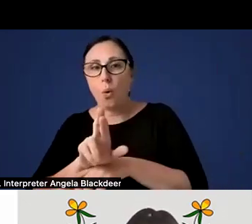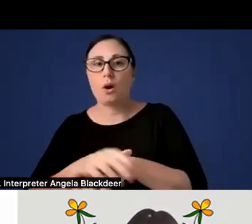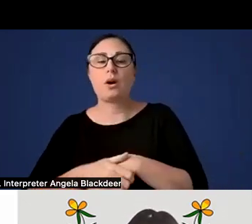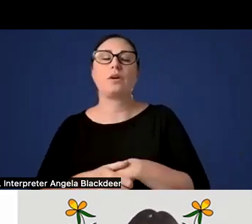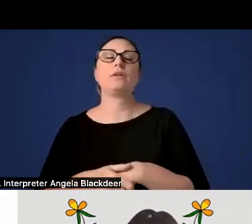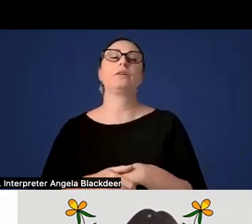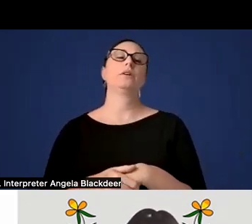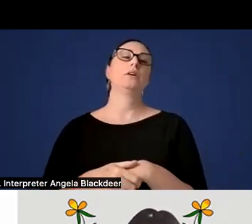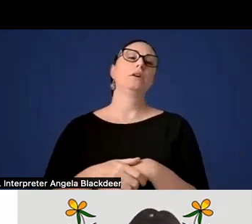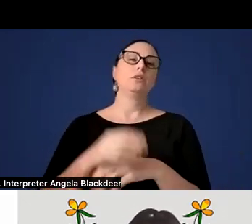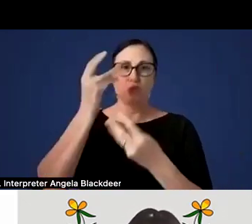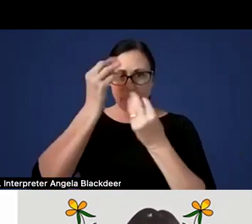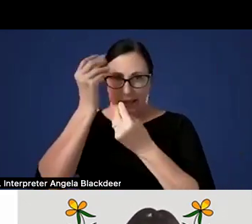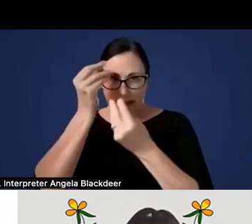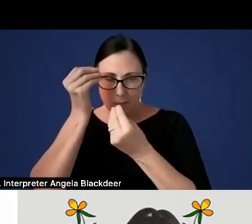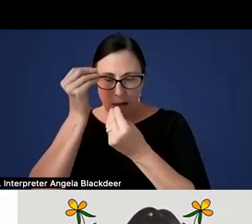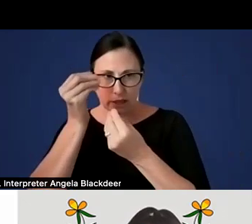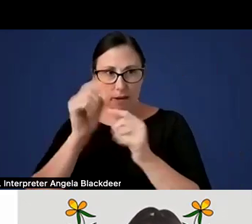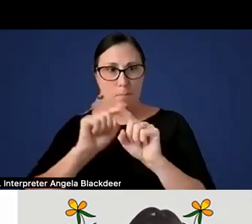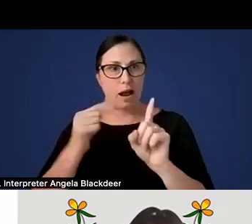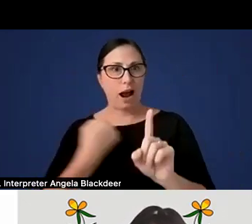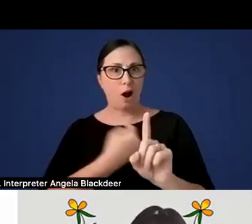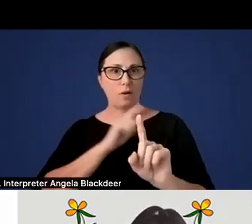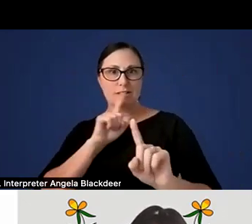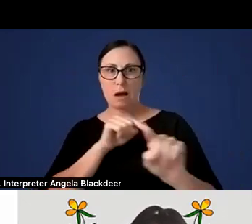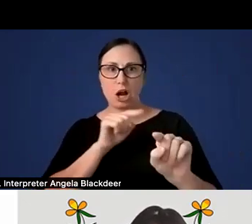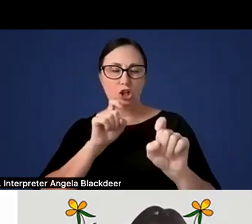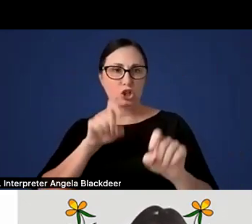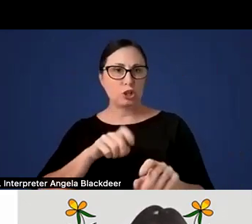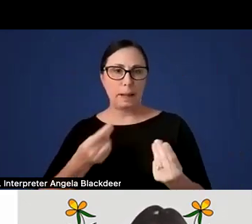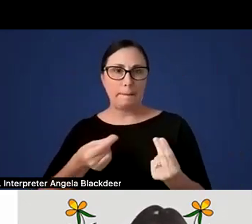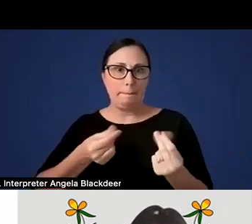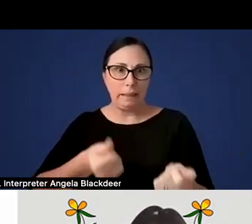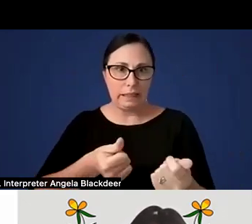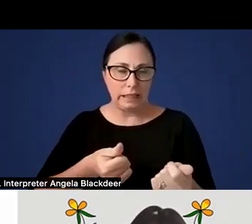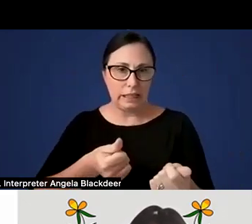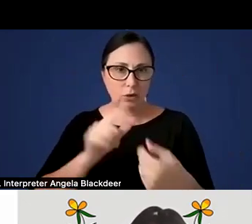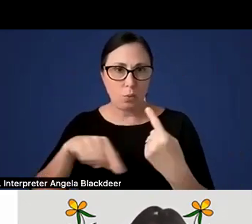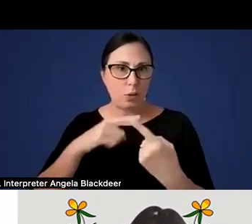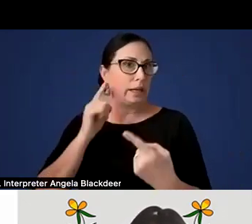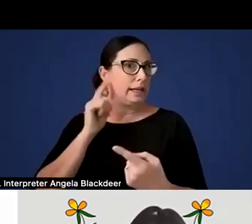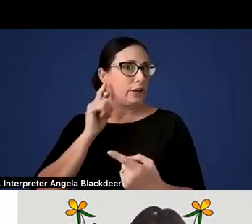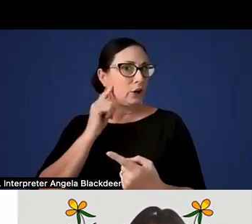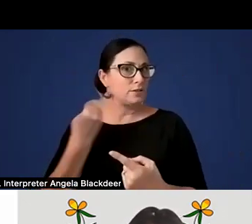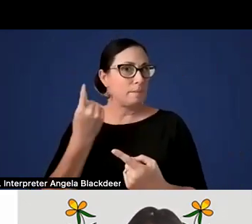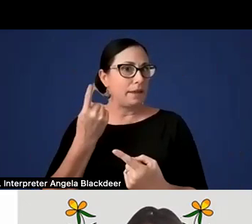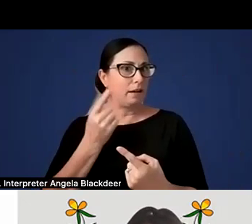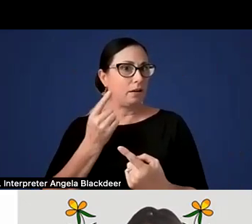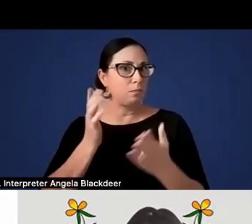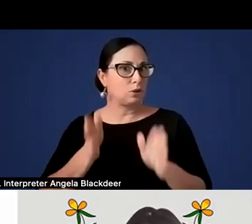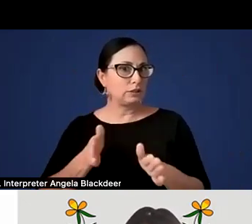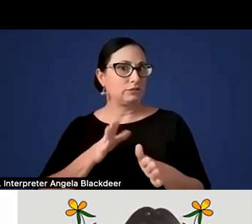be, immediate and sometimes even overwhelming, when we hear these things. And so I'm